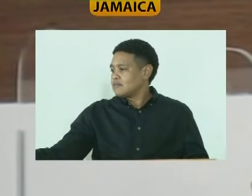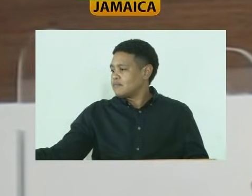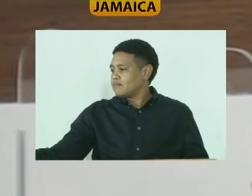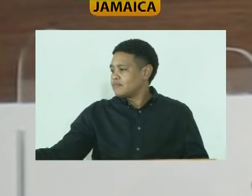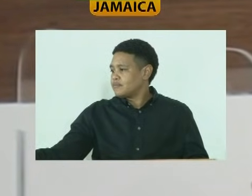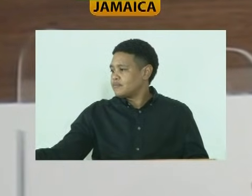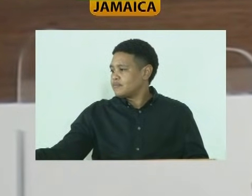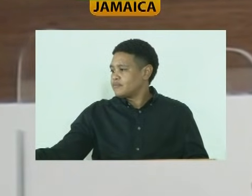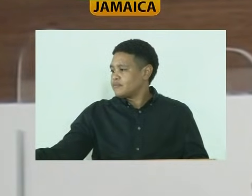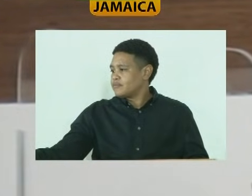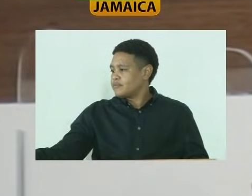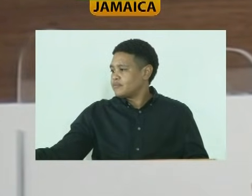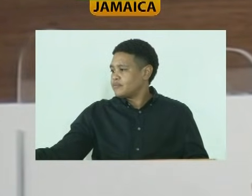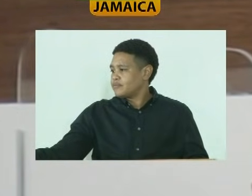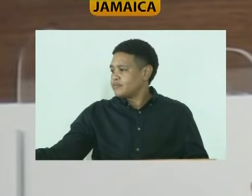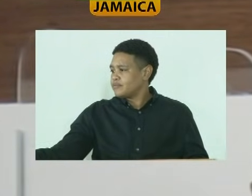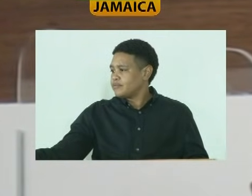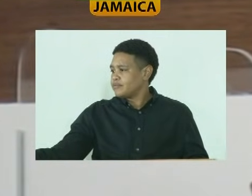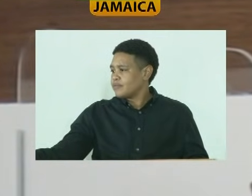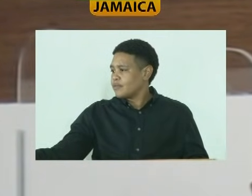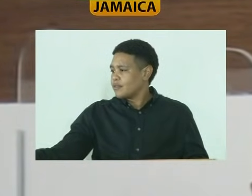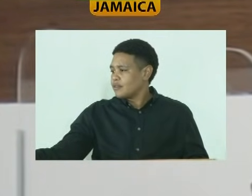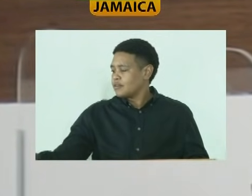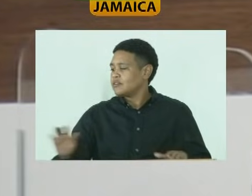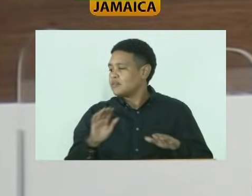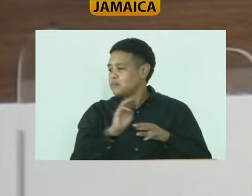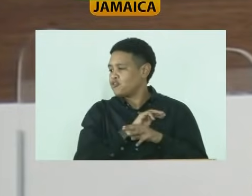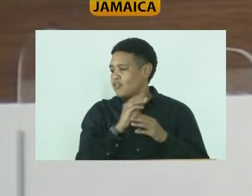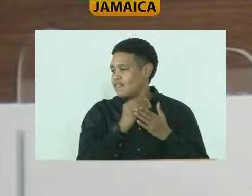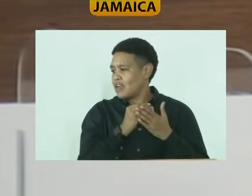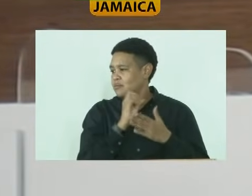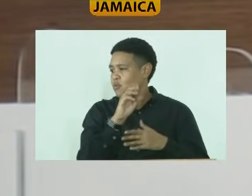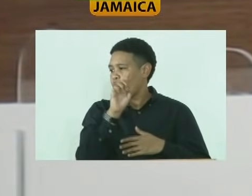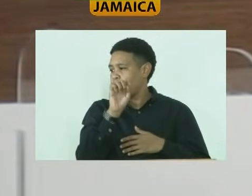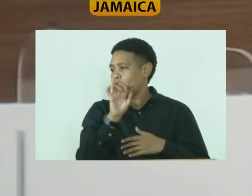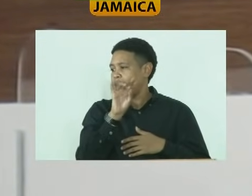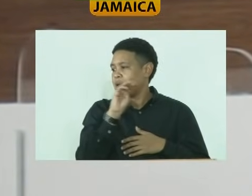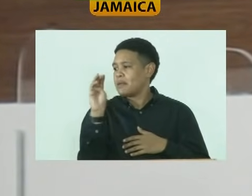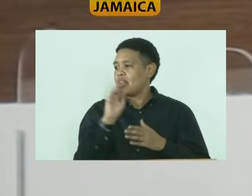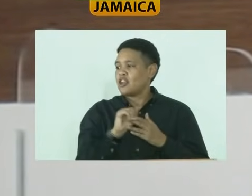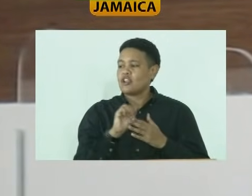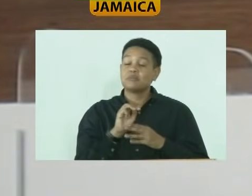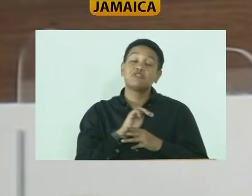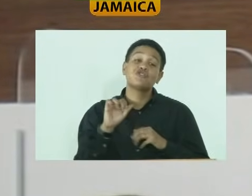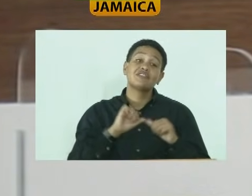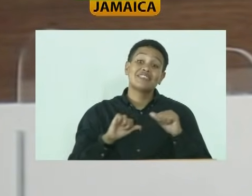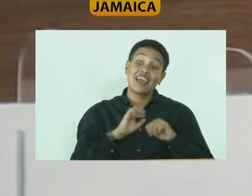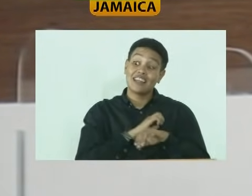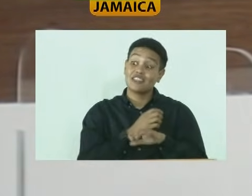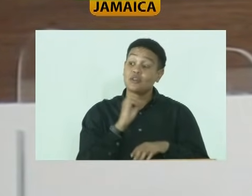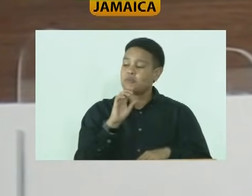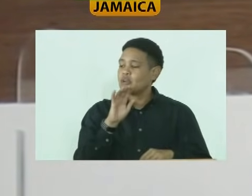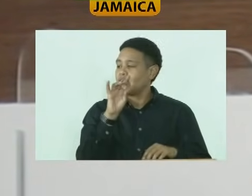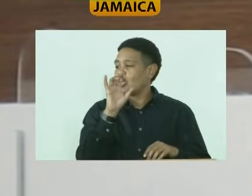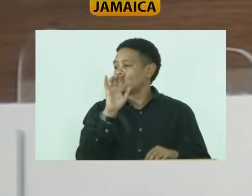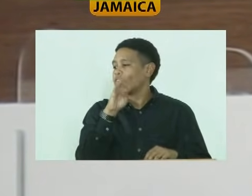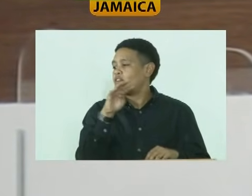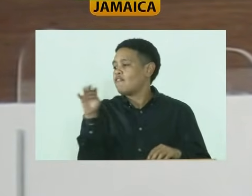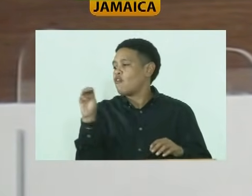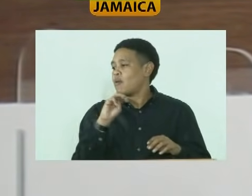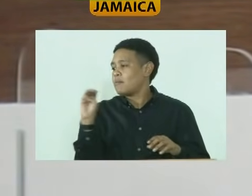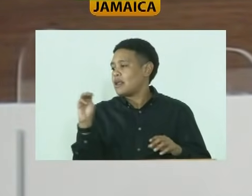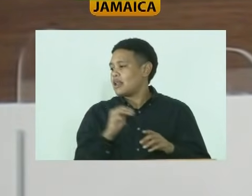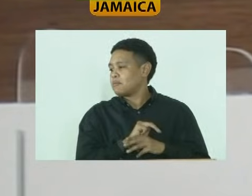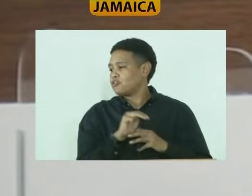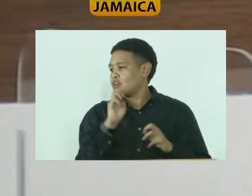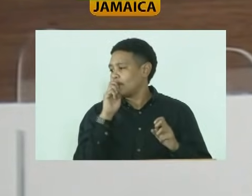put $1.8 billion, Ministry of Science, Energy, and its agencies $844 million, Ministry of